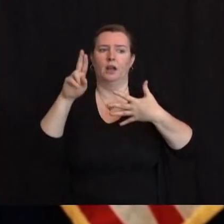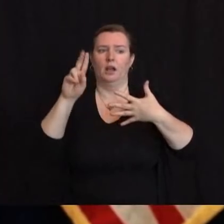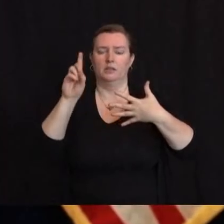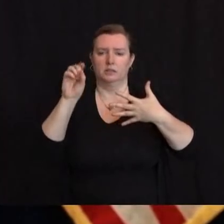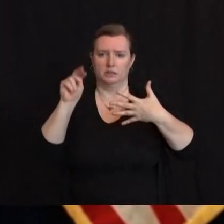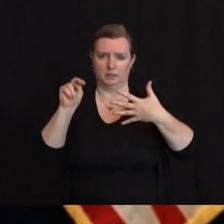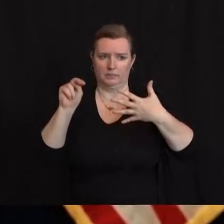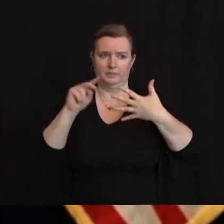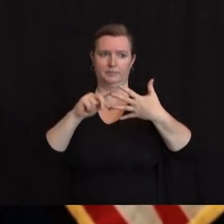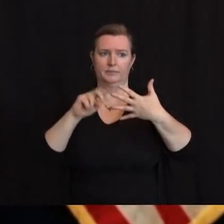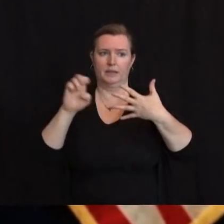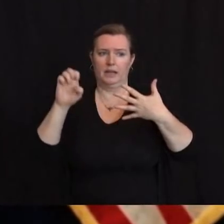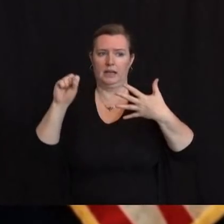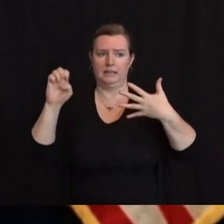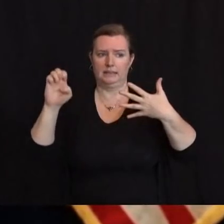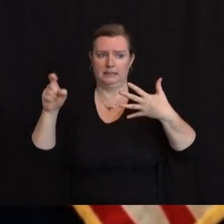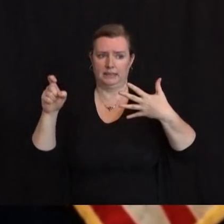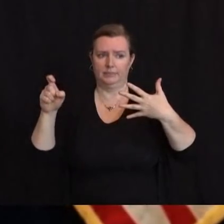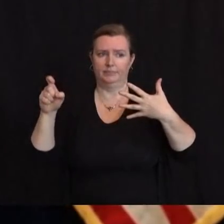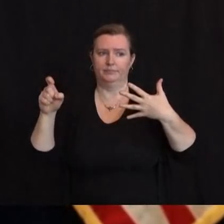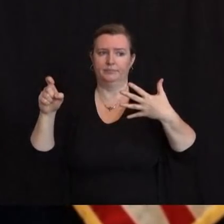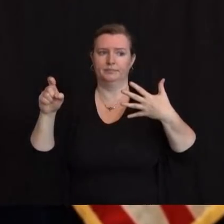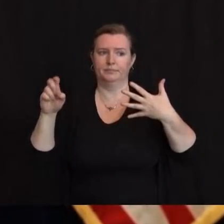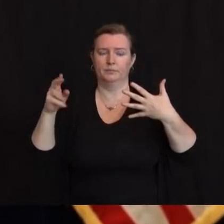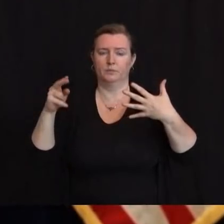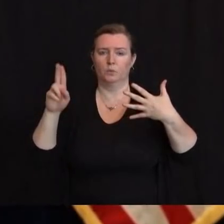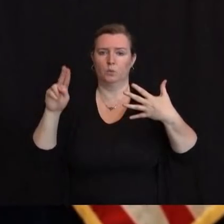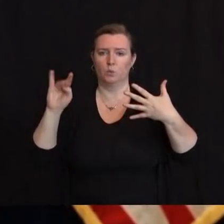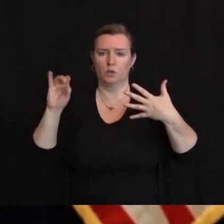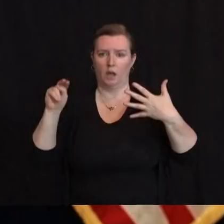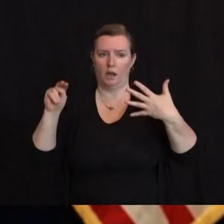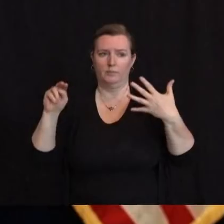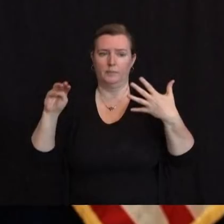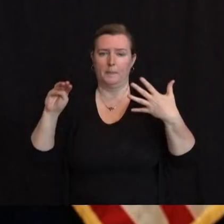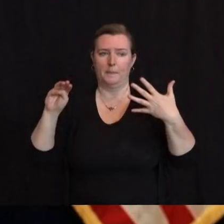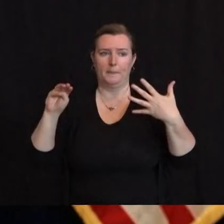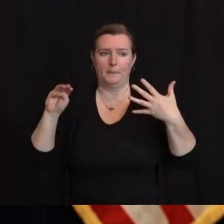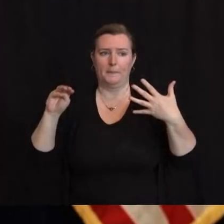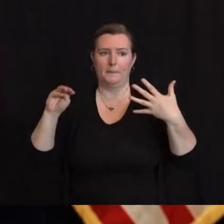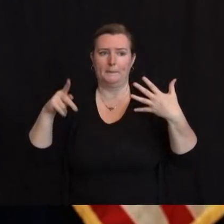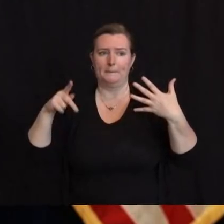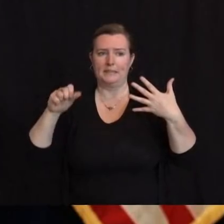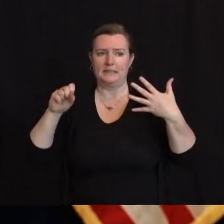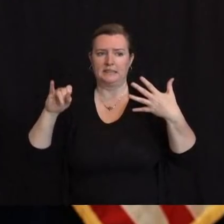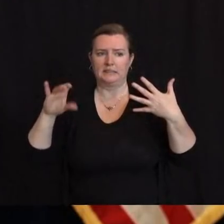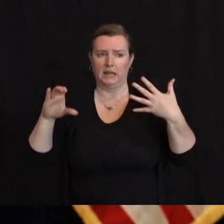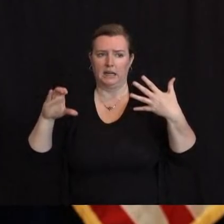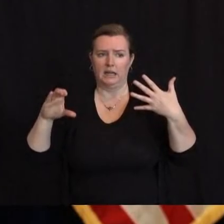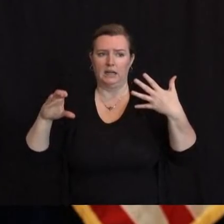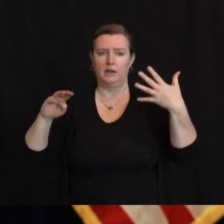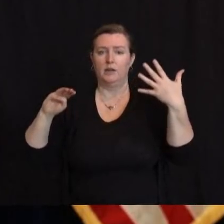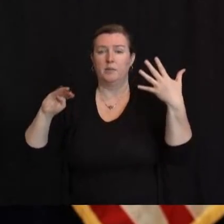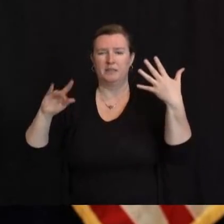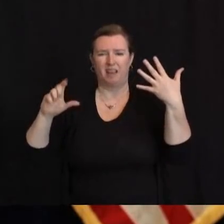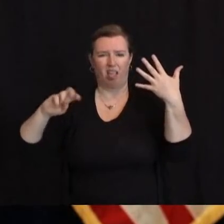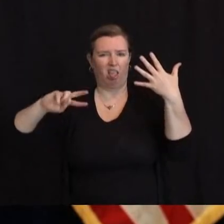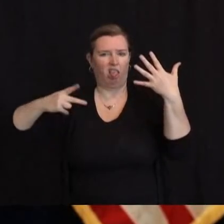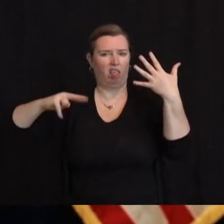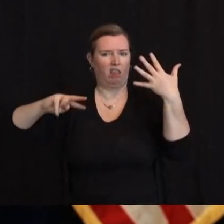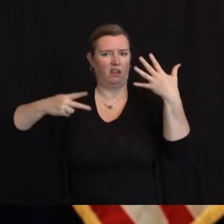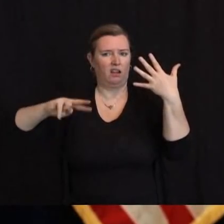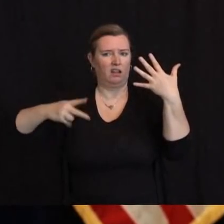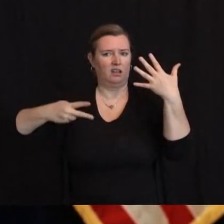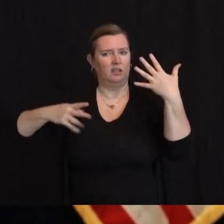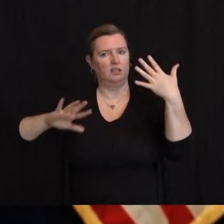Union, Passaic, and Middlesex are the top 6. Secondly, underlying conditions look to have